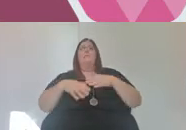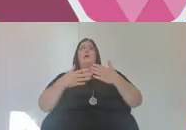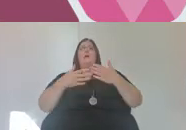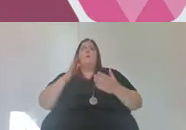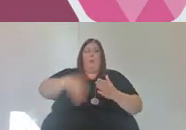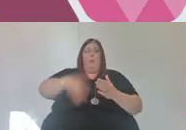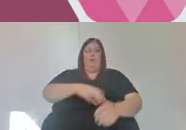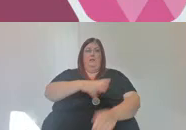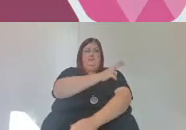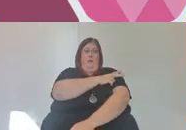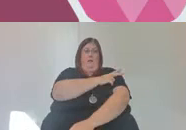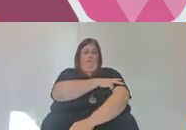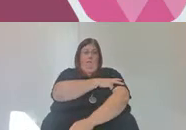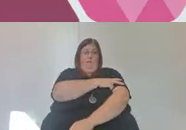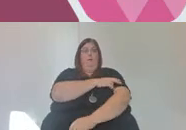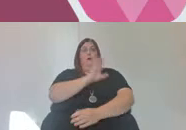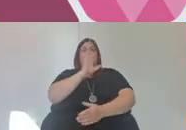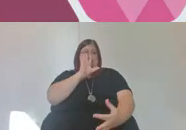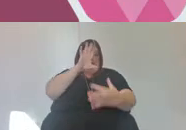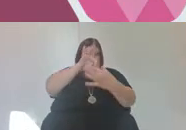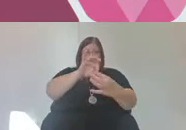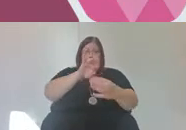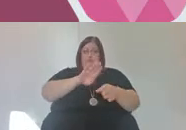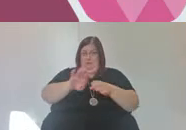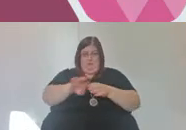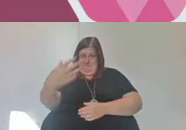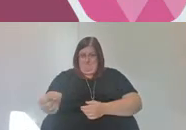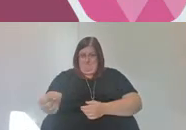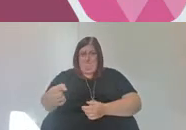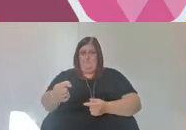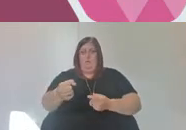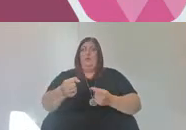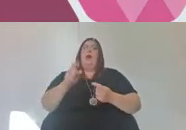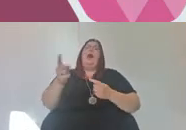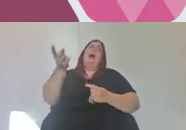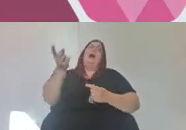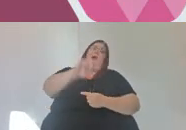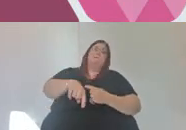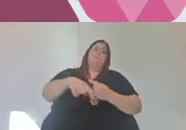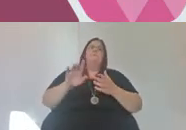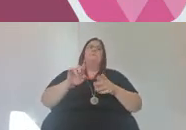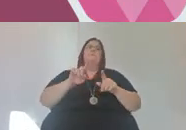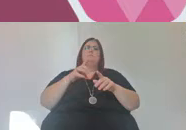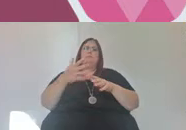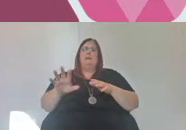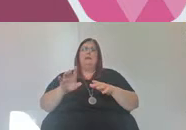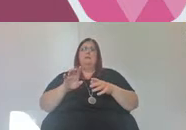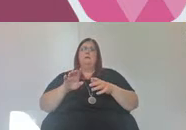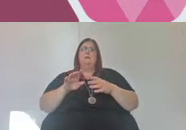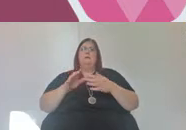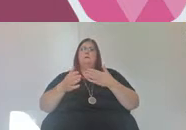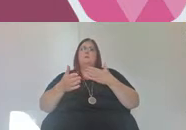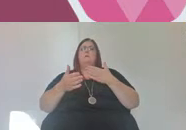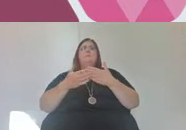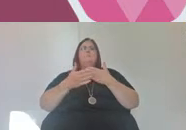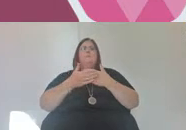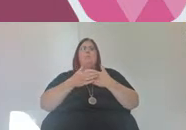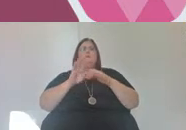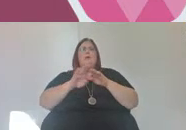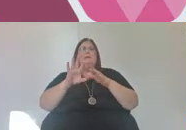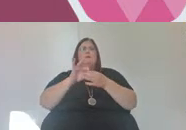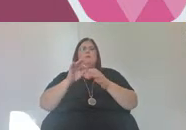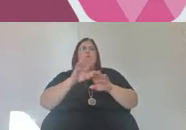training, which is now part of the mandatory training programme. In a further extension of that, we've introduced unconscious bias training to ensure